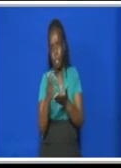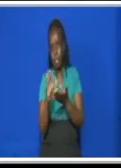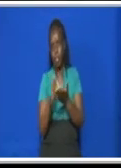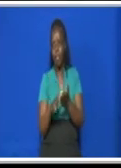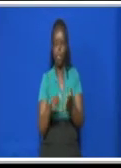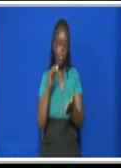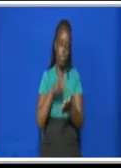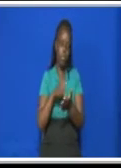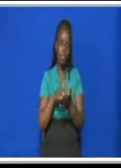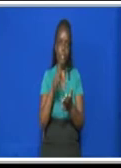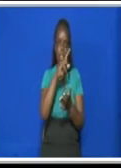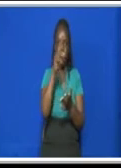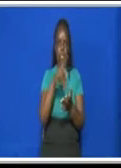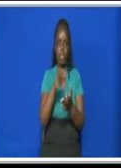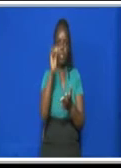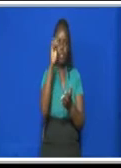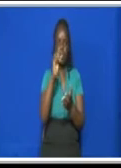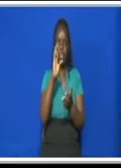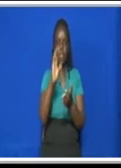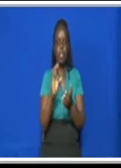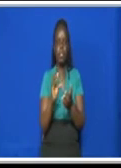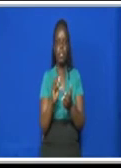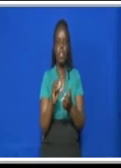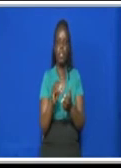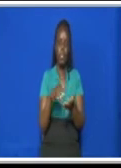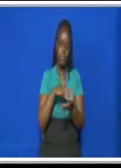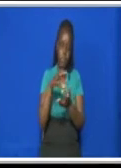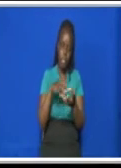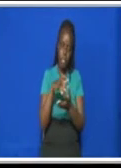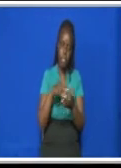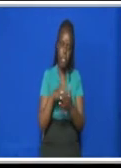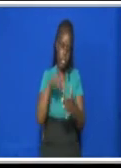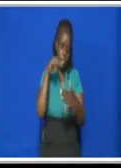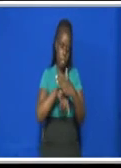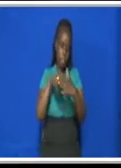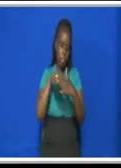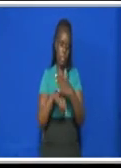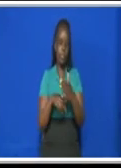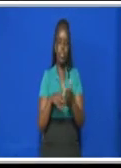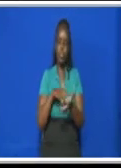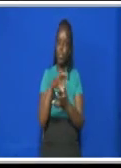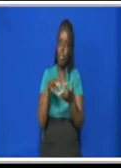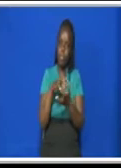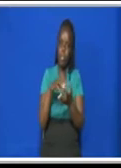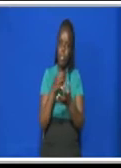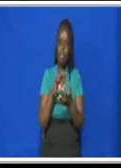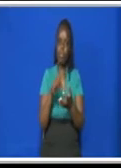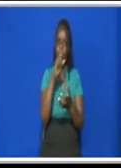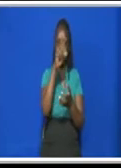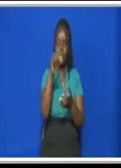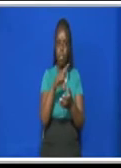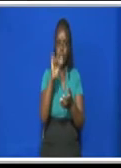going to put zinc solid, and it will be dipped in solution of zinc